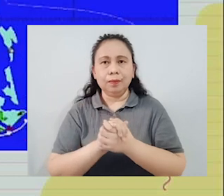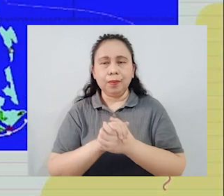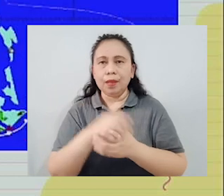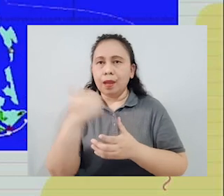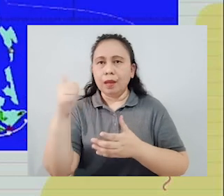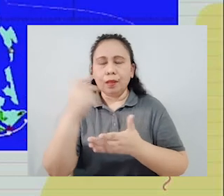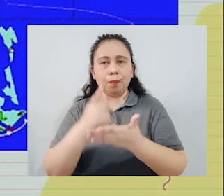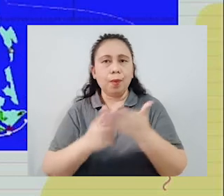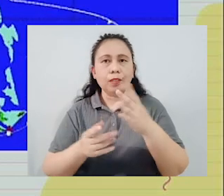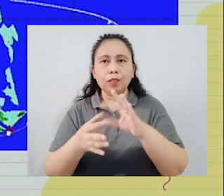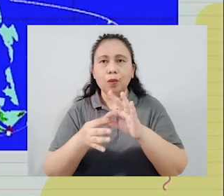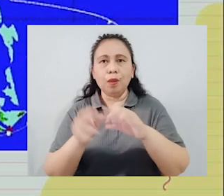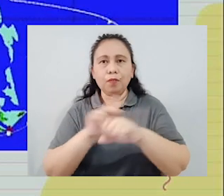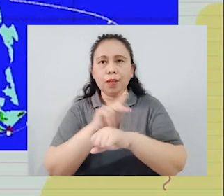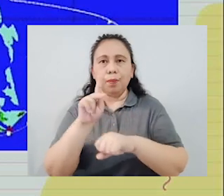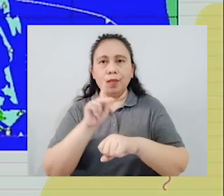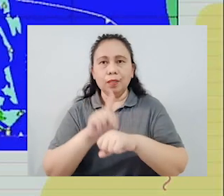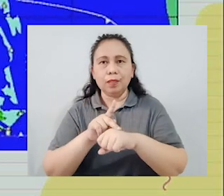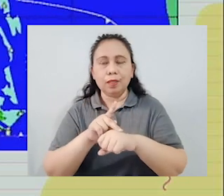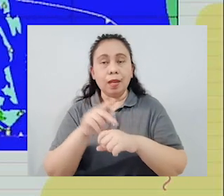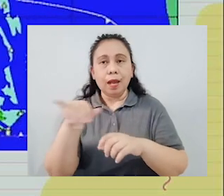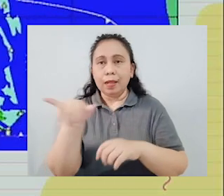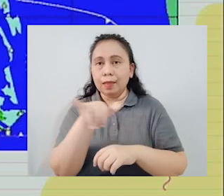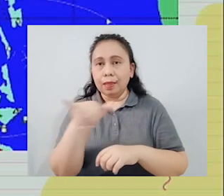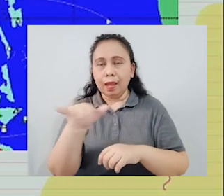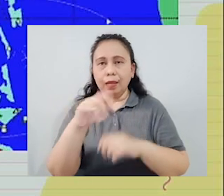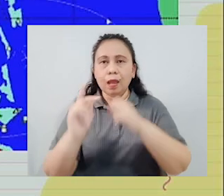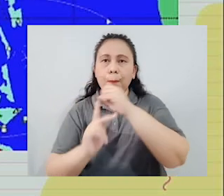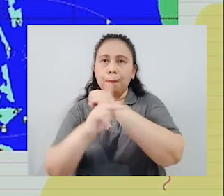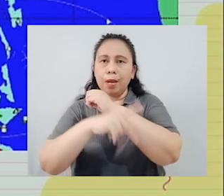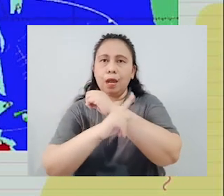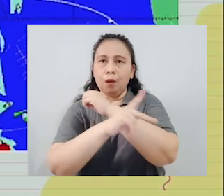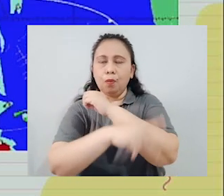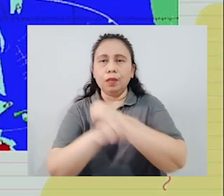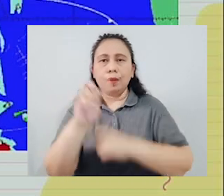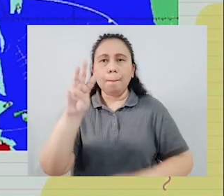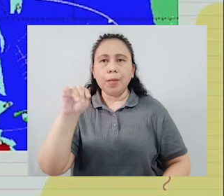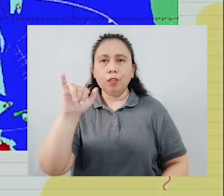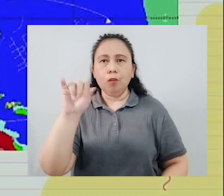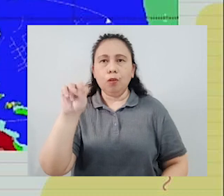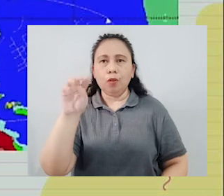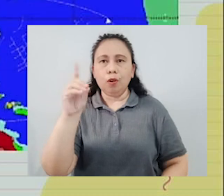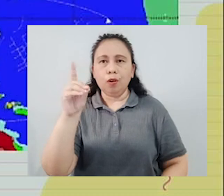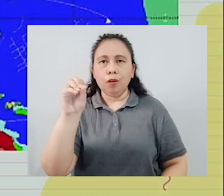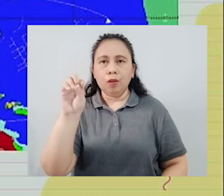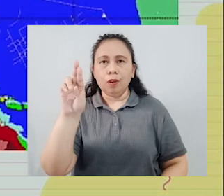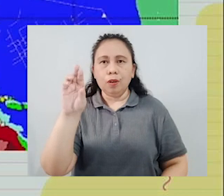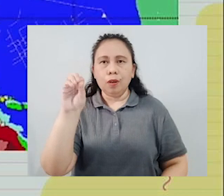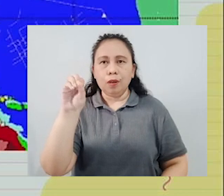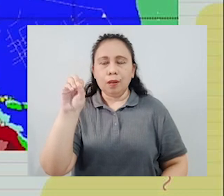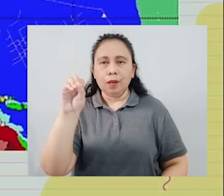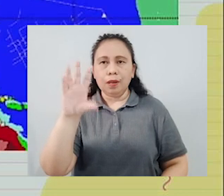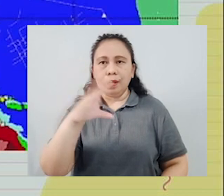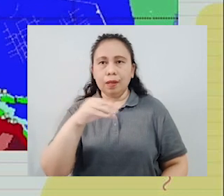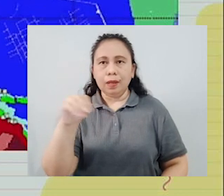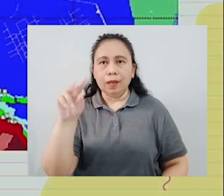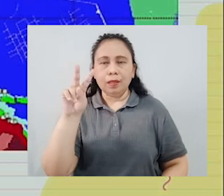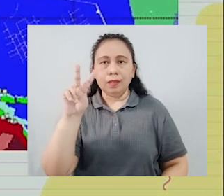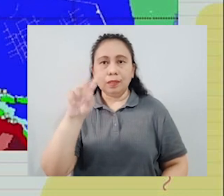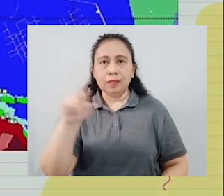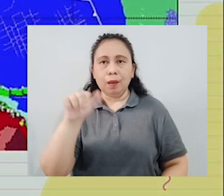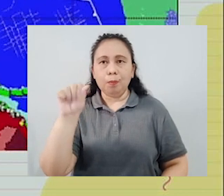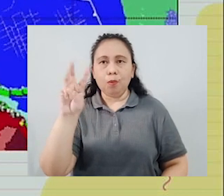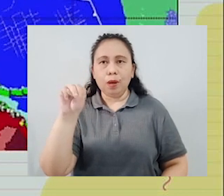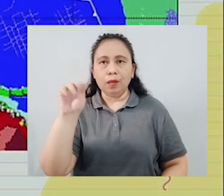Other parts of the Philippines, such as Palawan, Mindoro, and the Zamboanga Peninsula, are